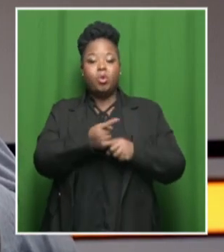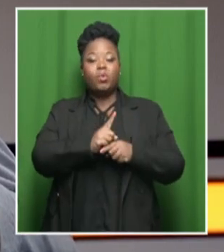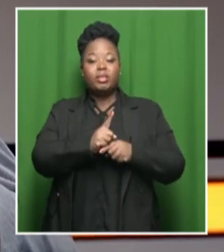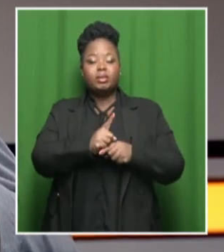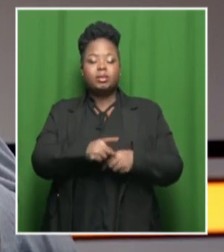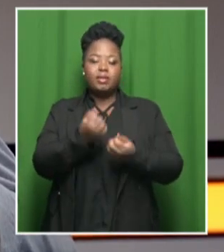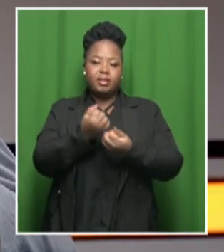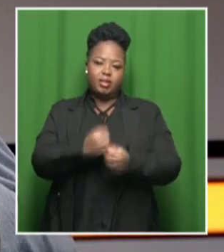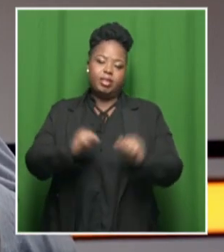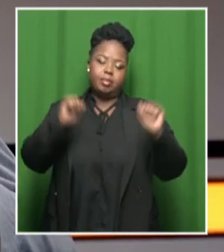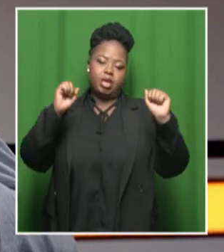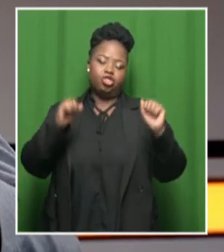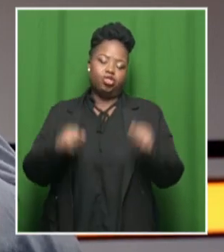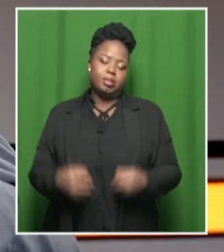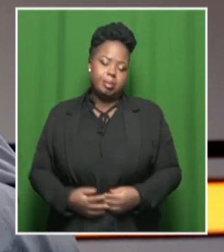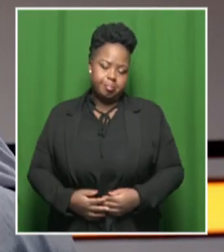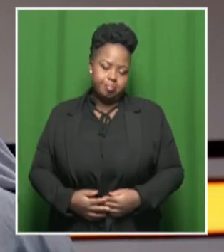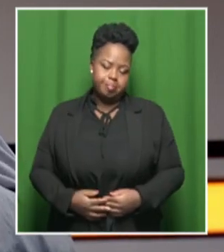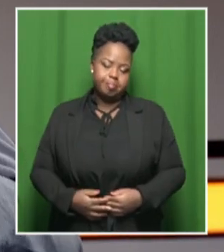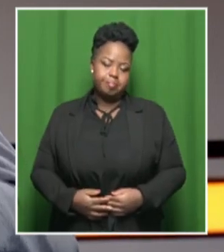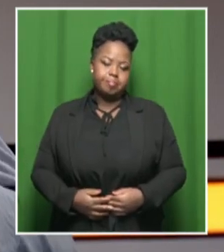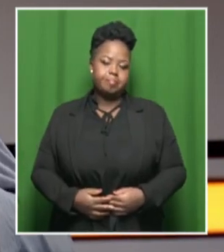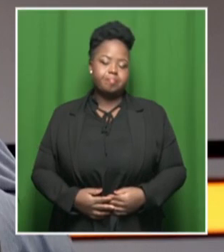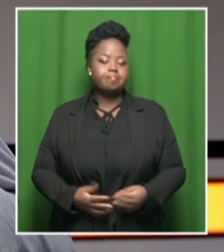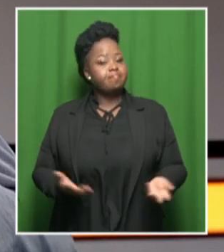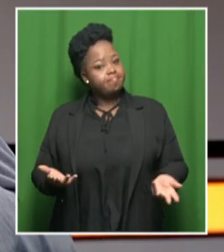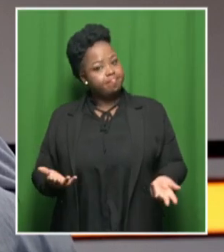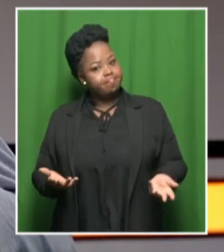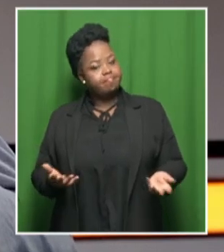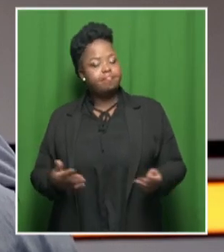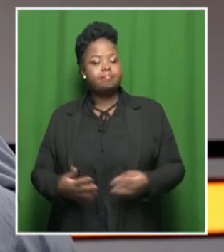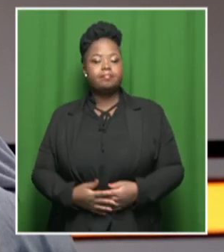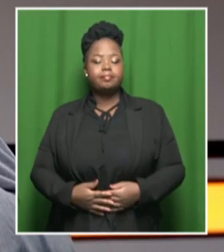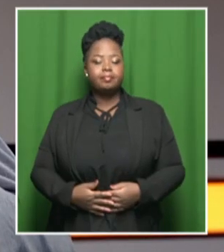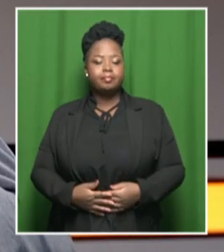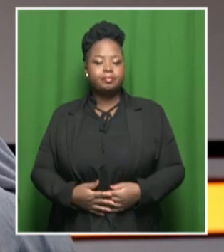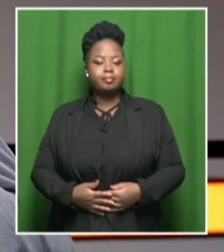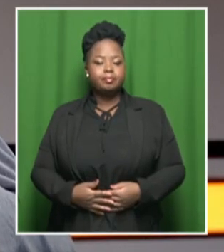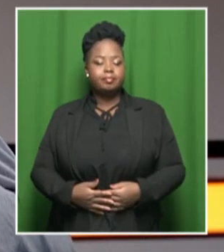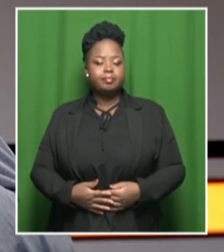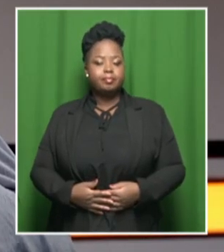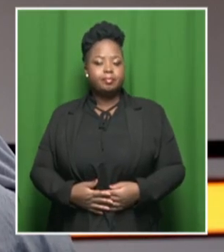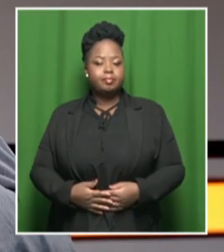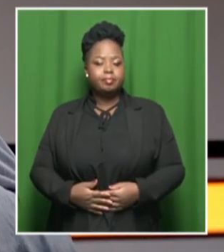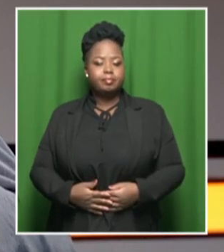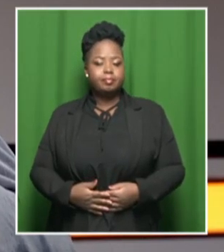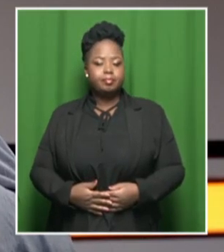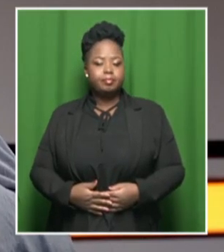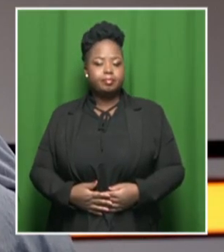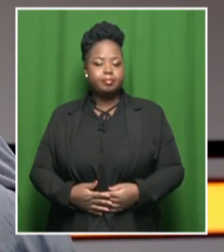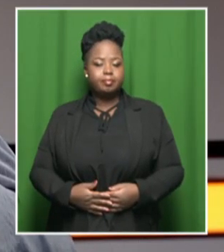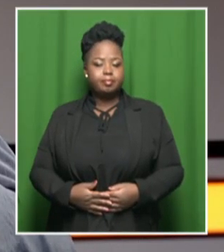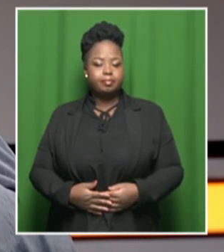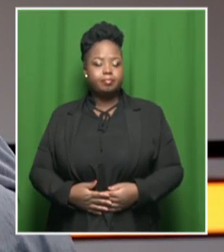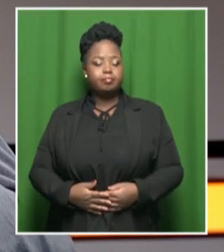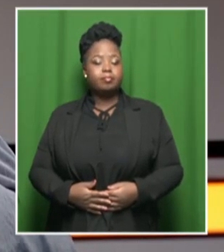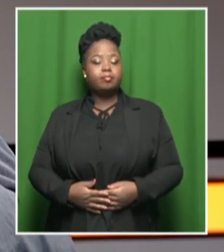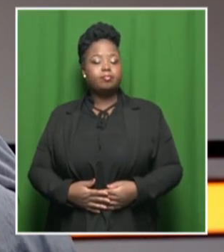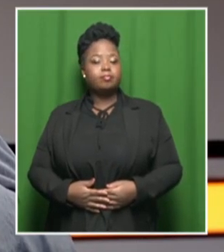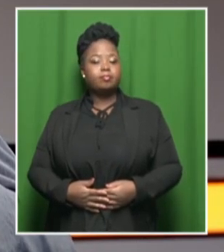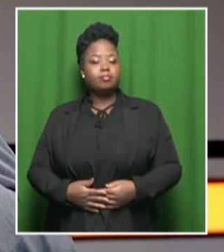liberation. Therefore, it is particularly a